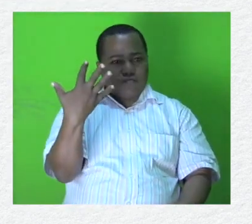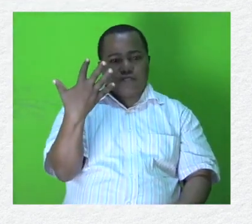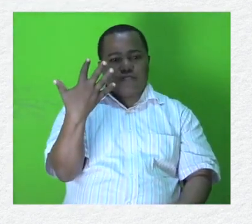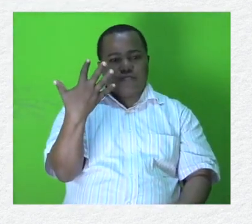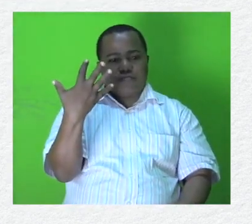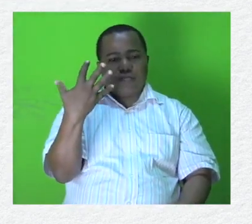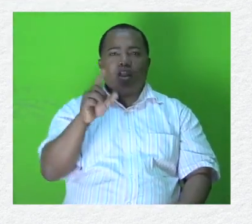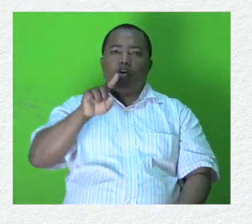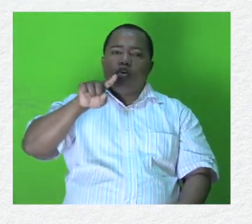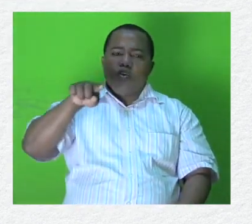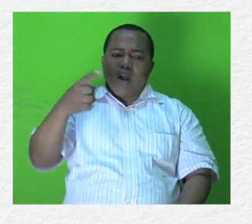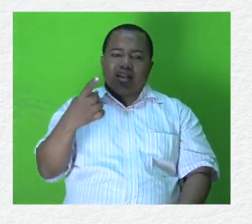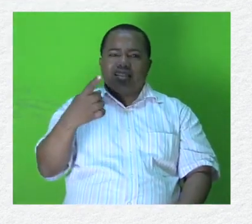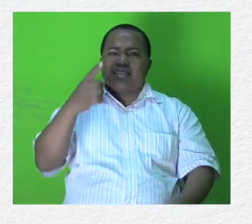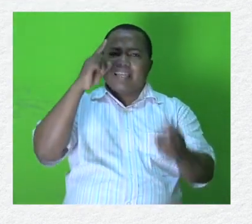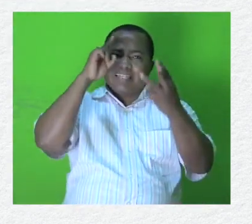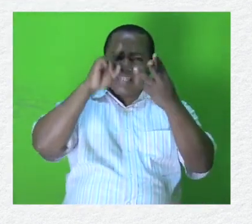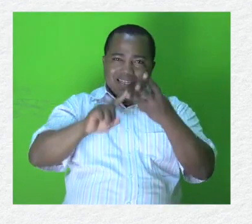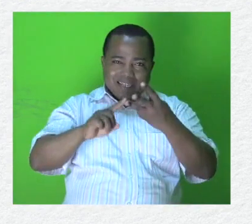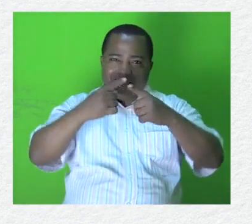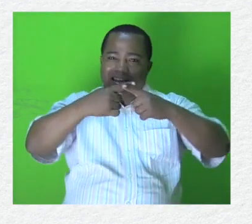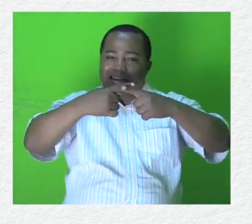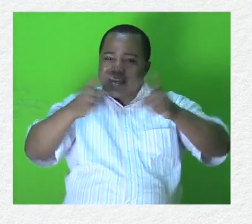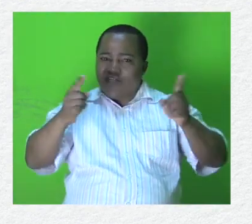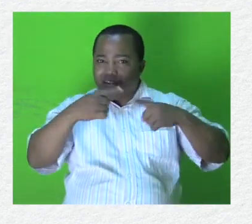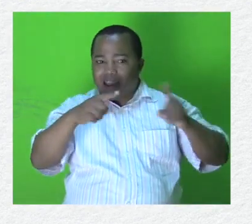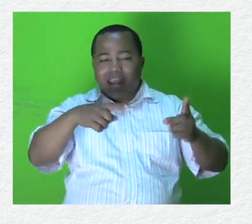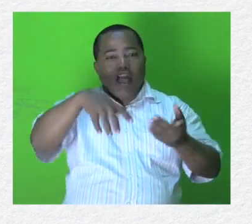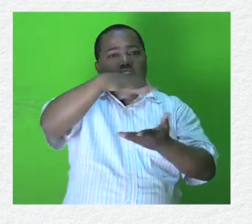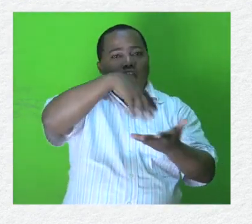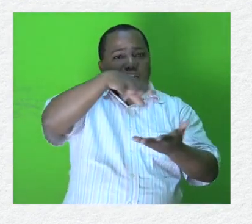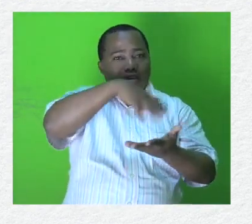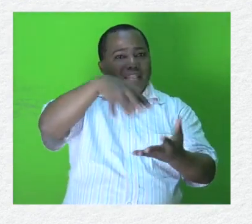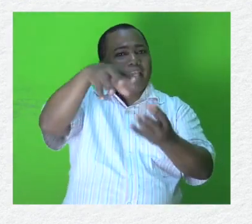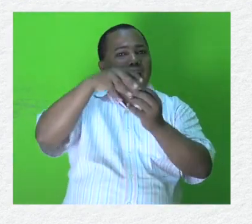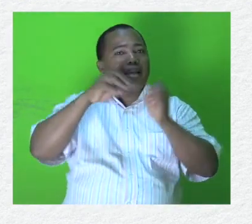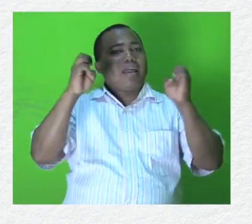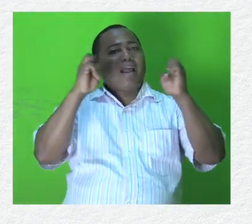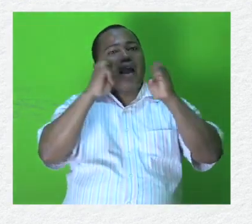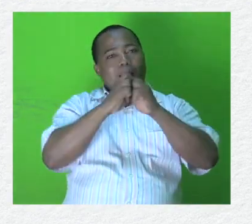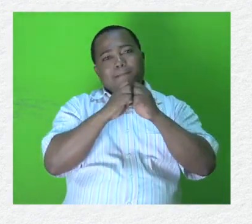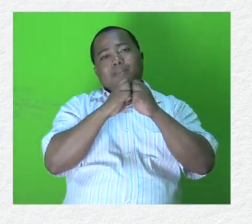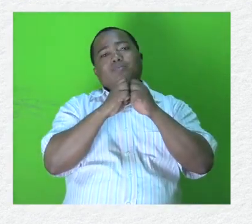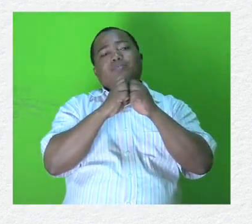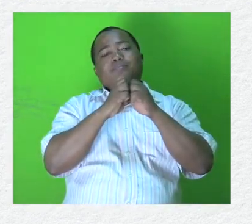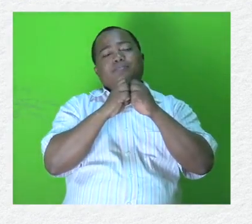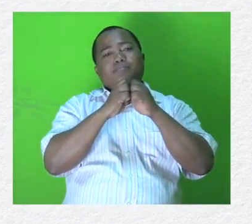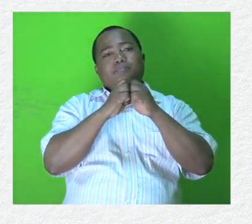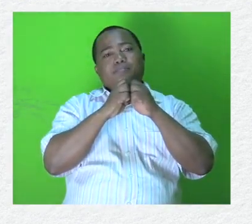Question number 5. What are the three differences of mixture and compound?